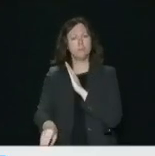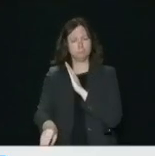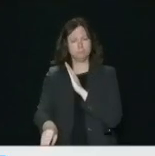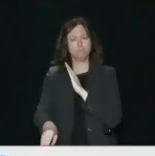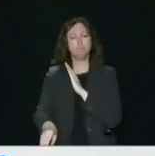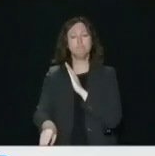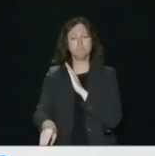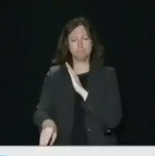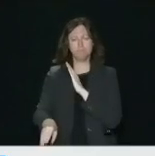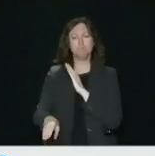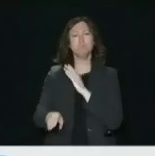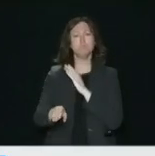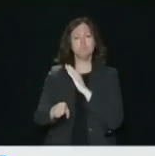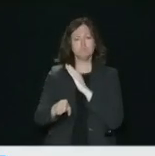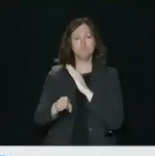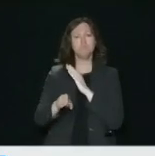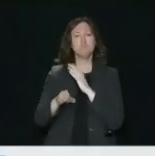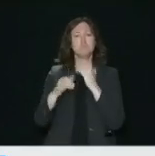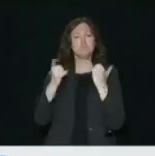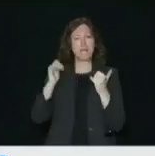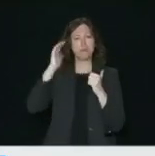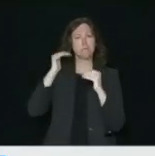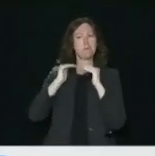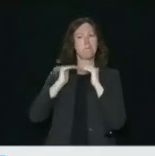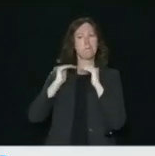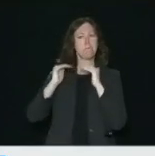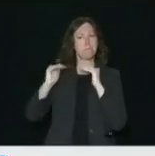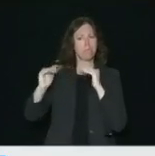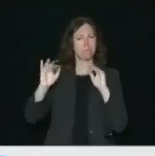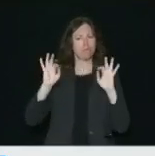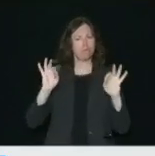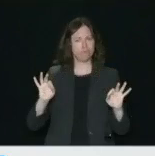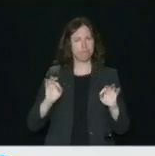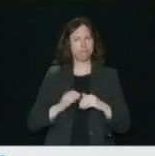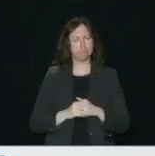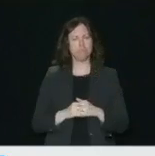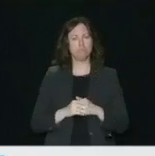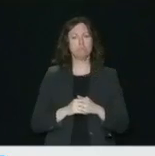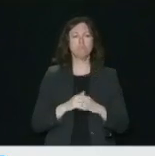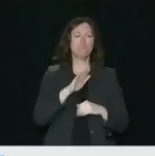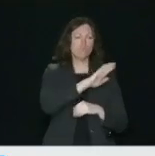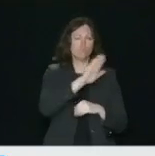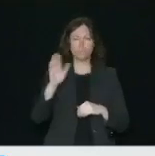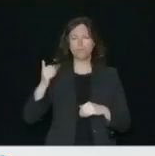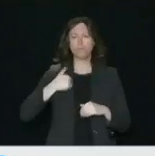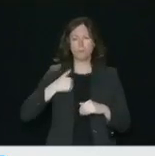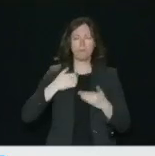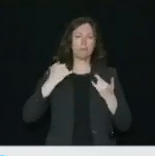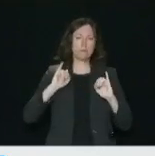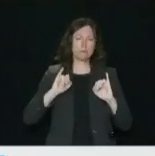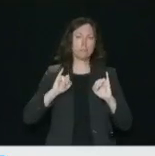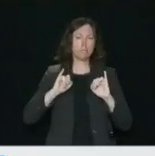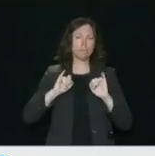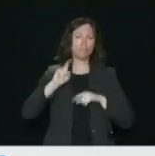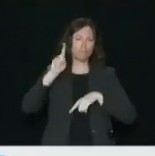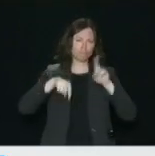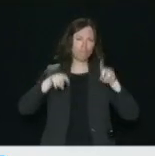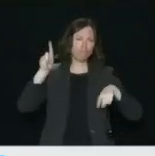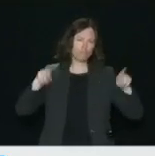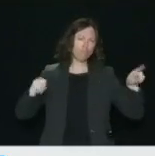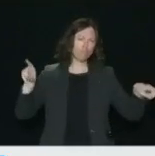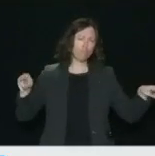and risk to personal contacts to make informed decisions. This includes choosing activities that are best for their individual and